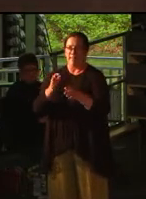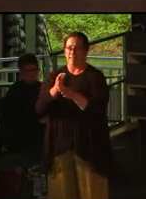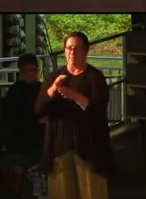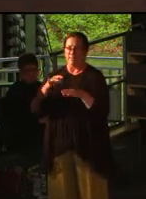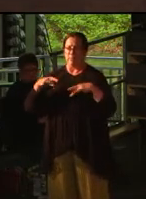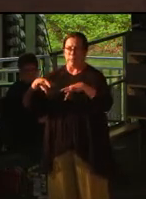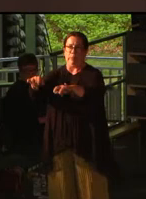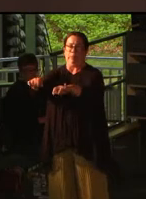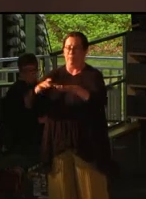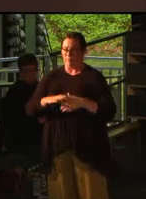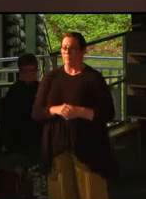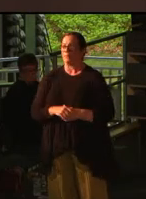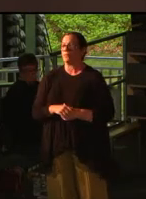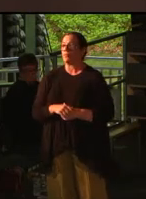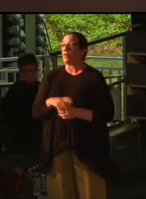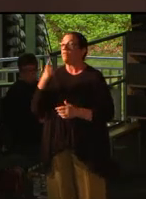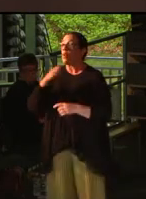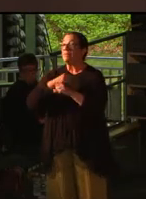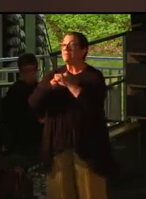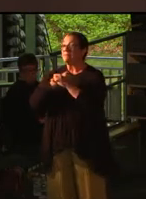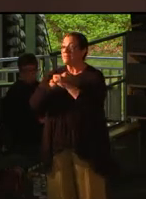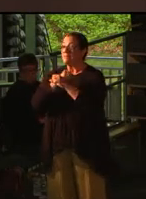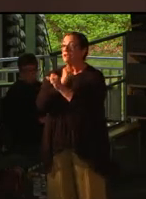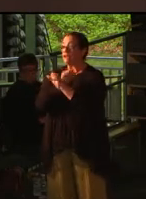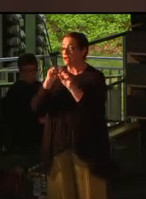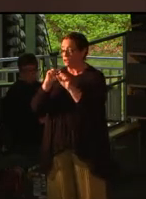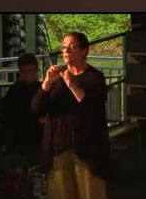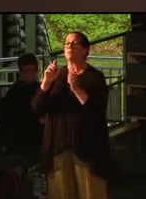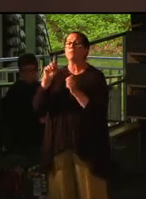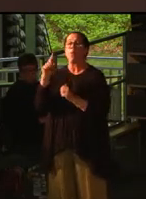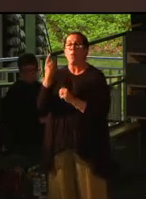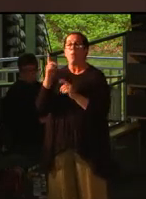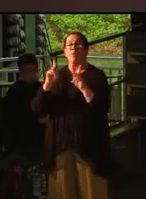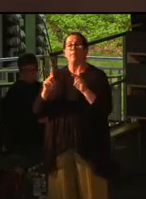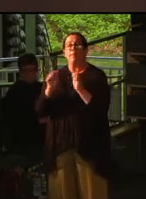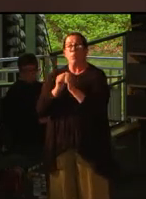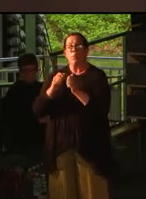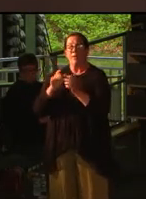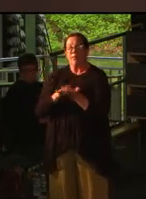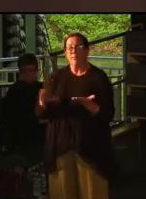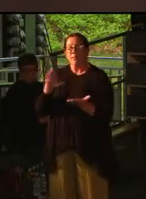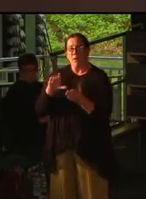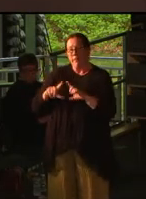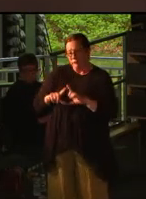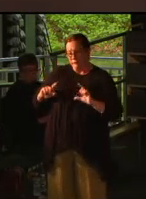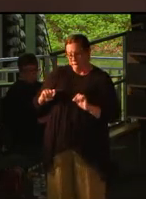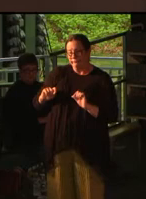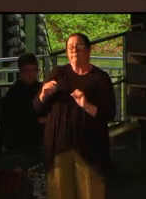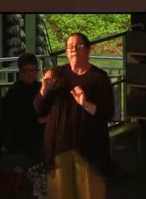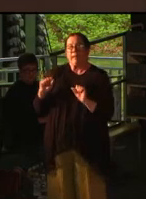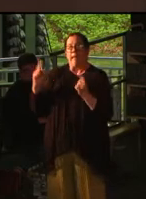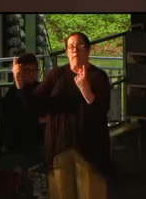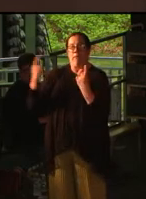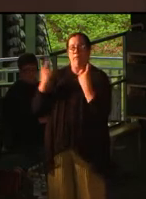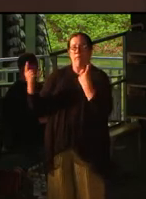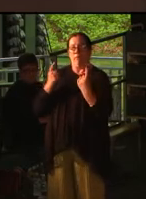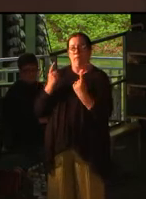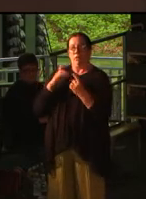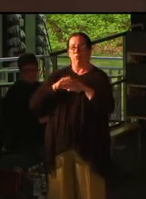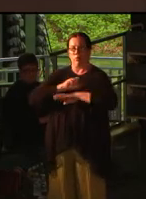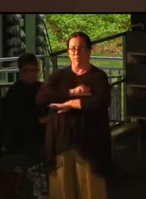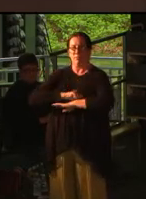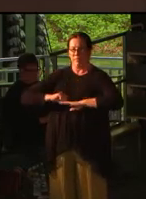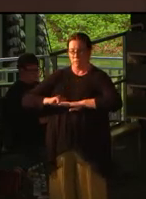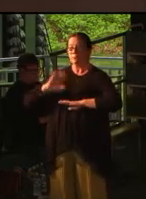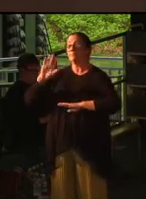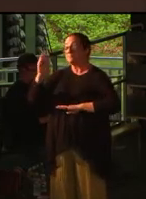with college credentials will be permitted to approach the stage. Rest assured, the